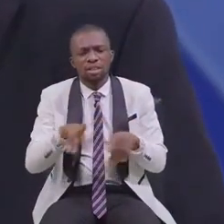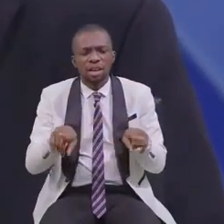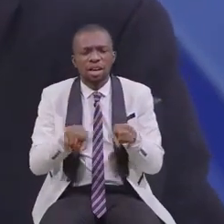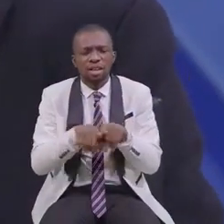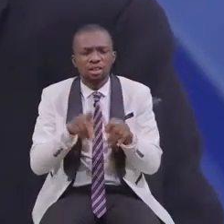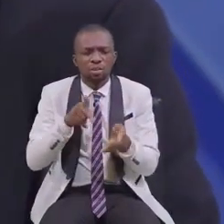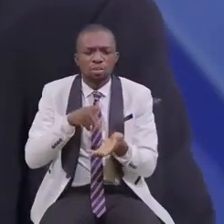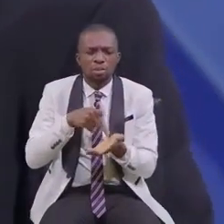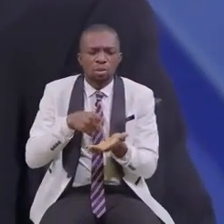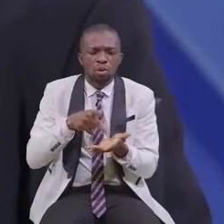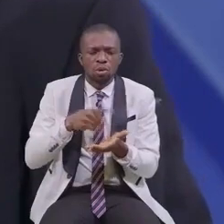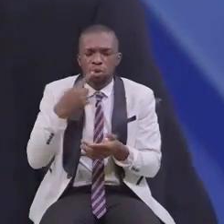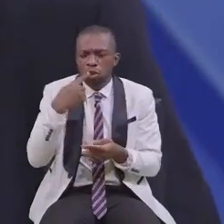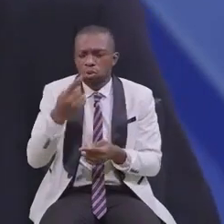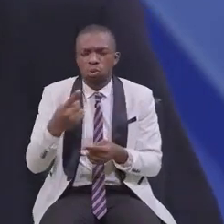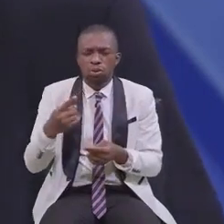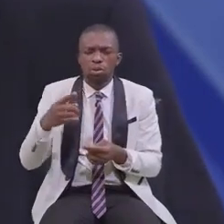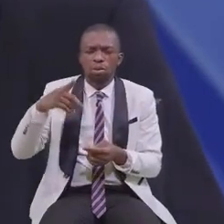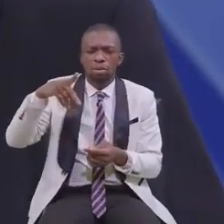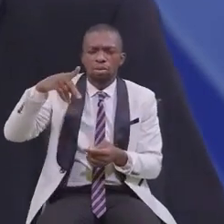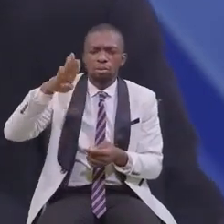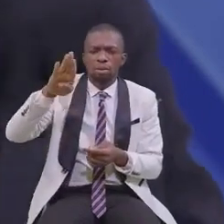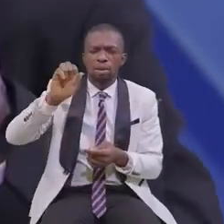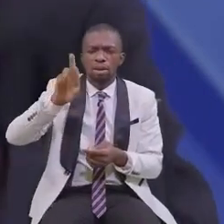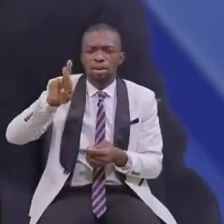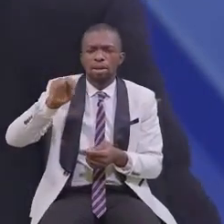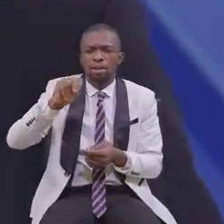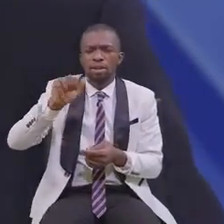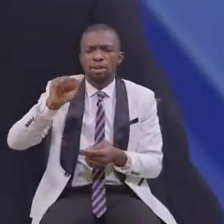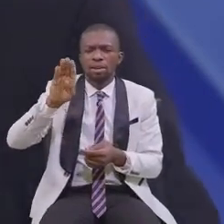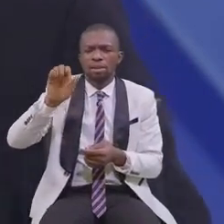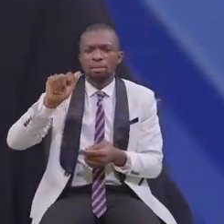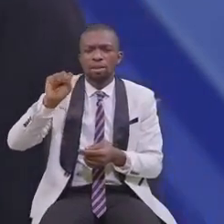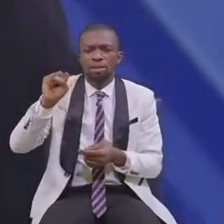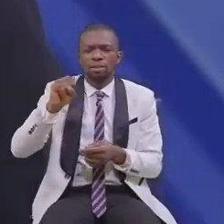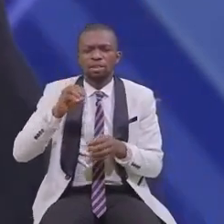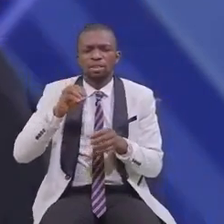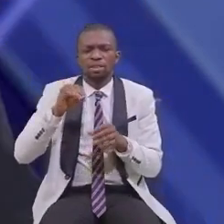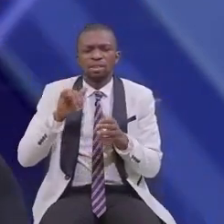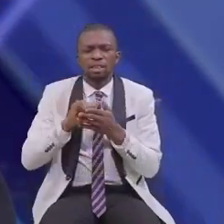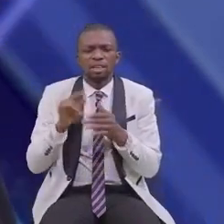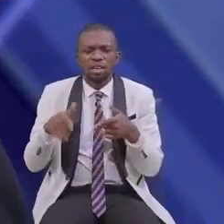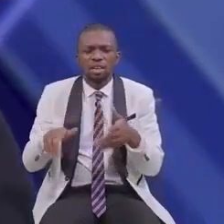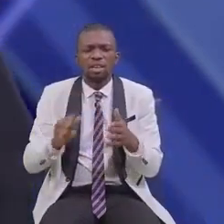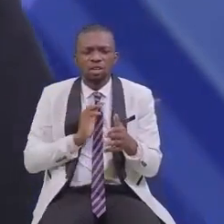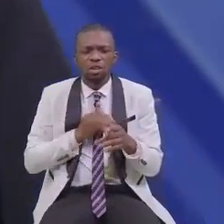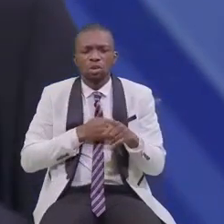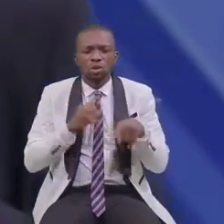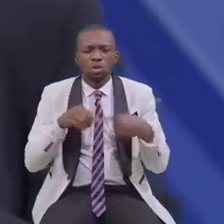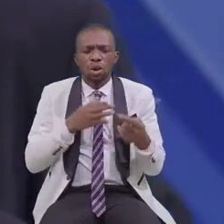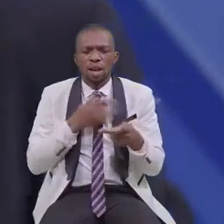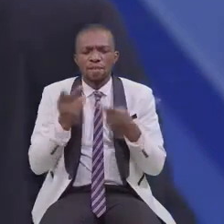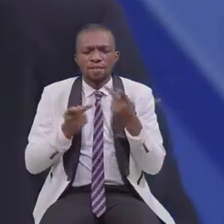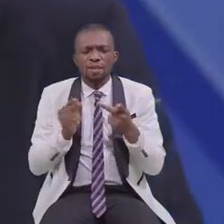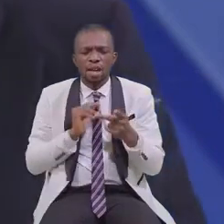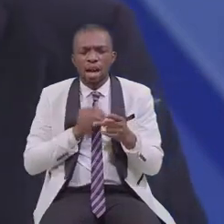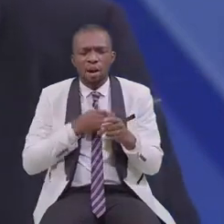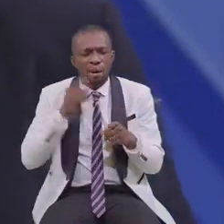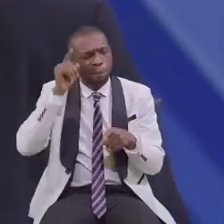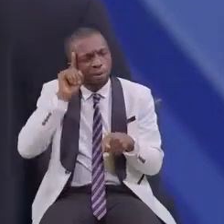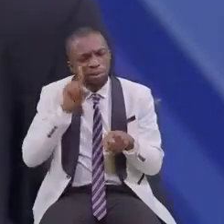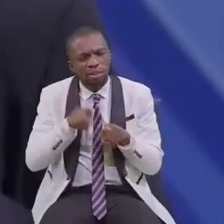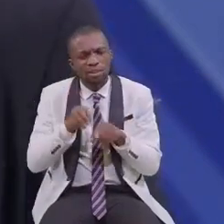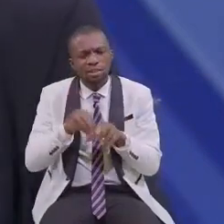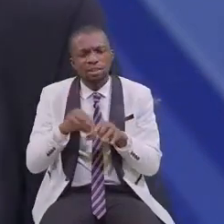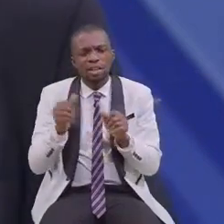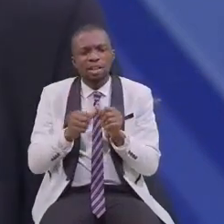he said, let us go and visit our brethren in every city and in every village where we have preached